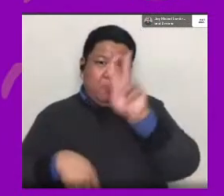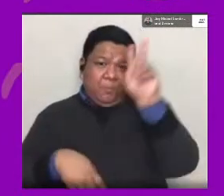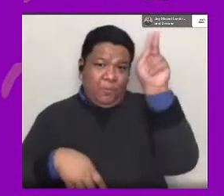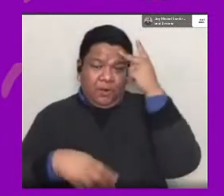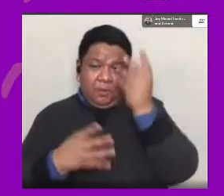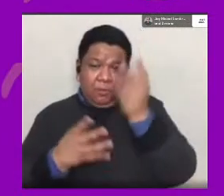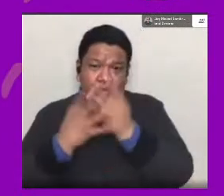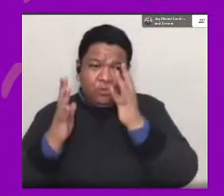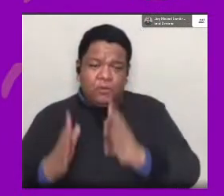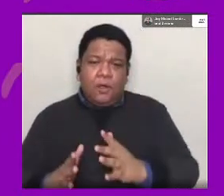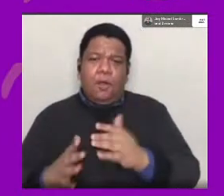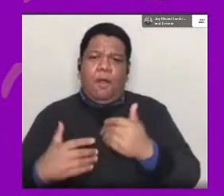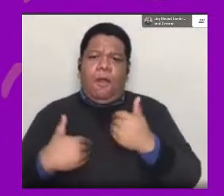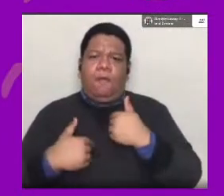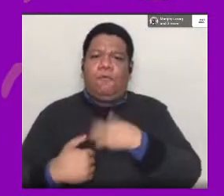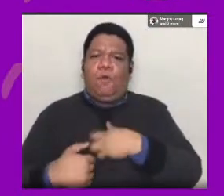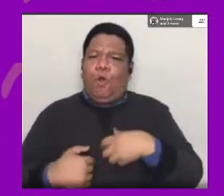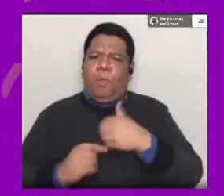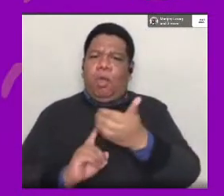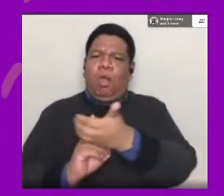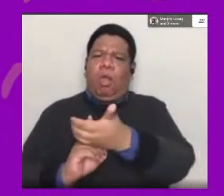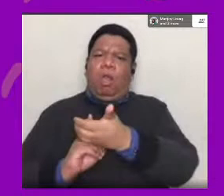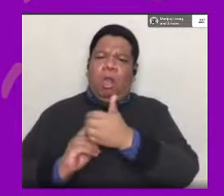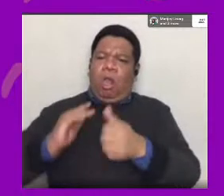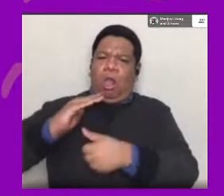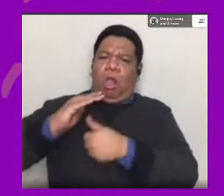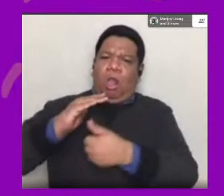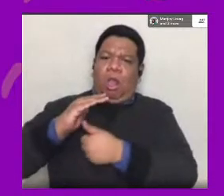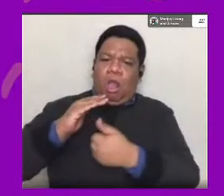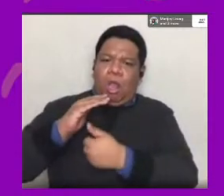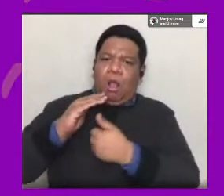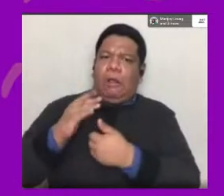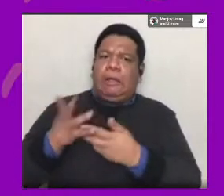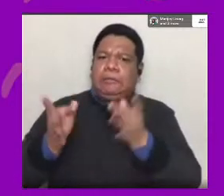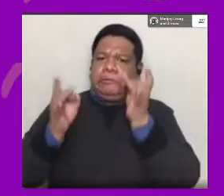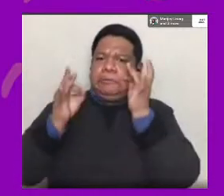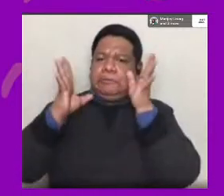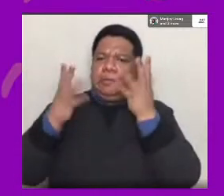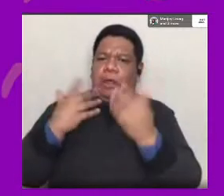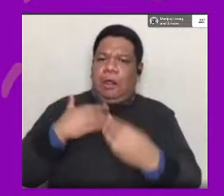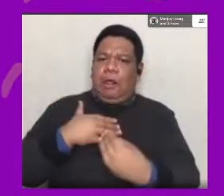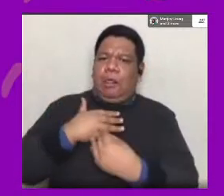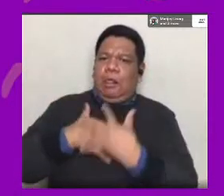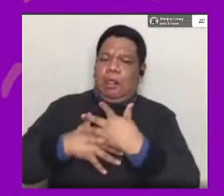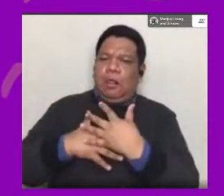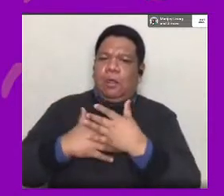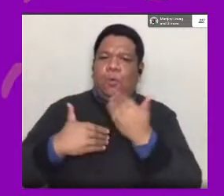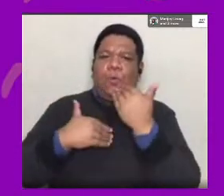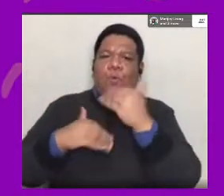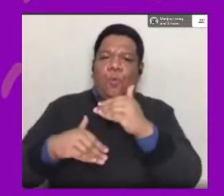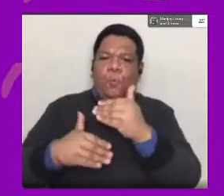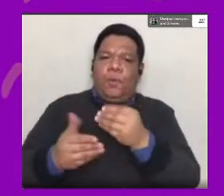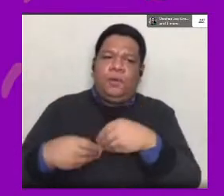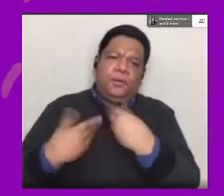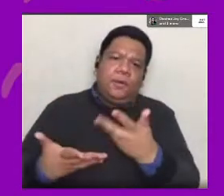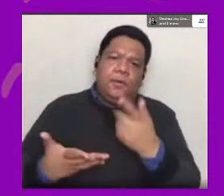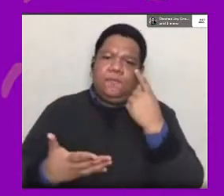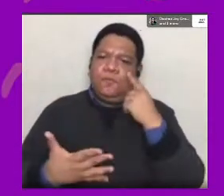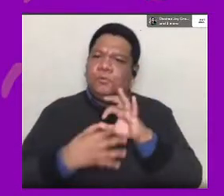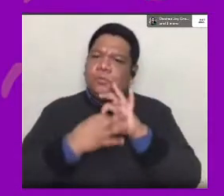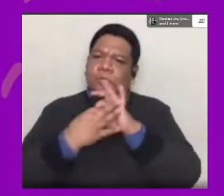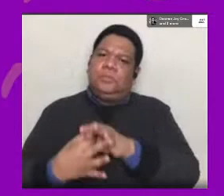complained of isolation, the risk of infection, and limited supply of gender-specific